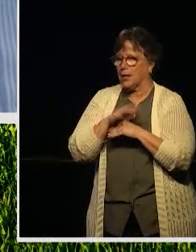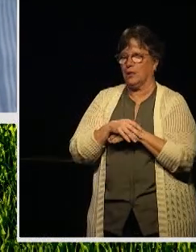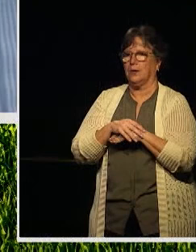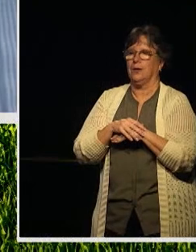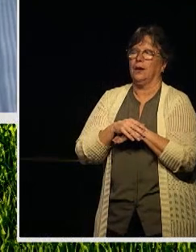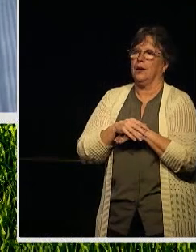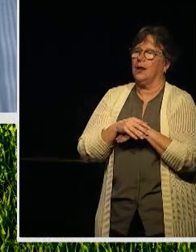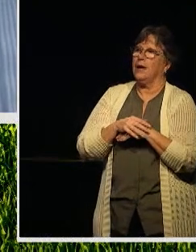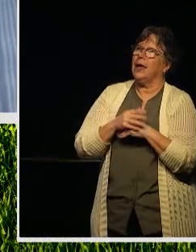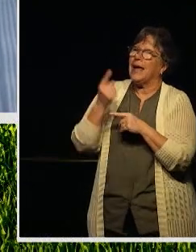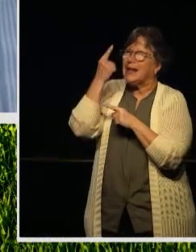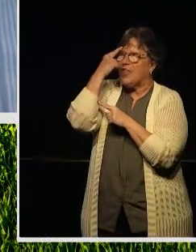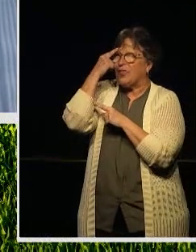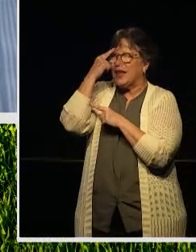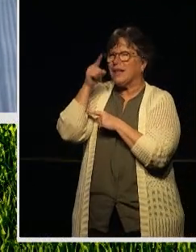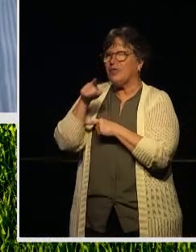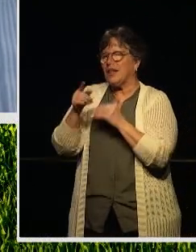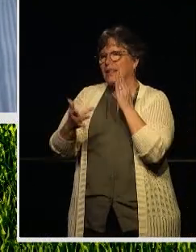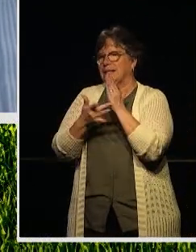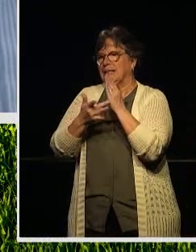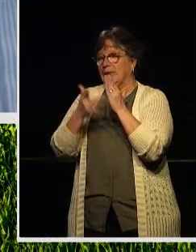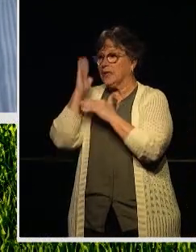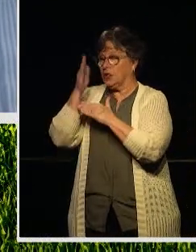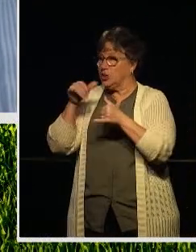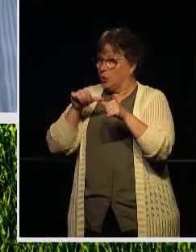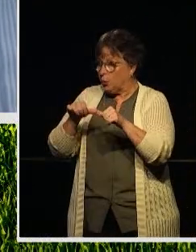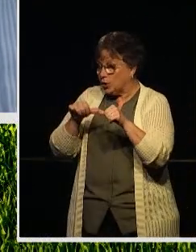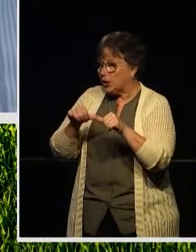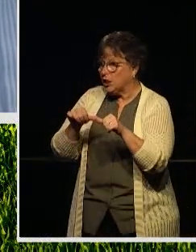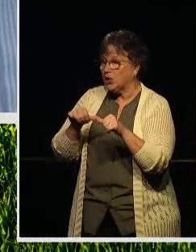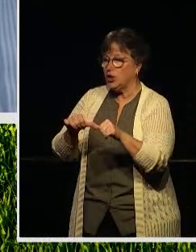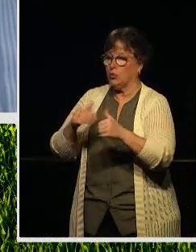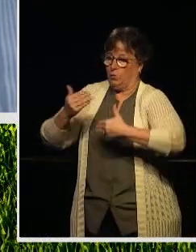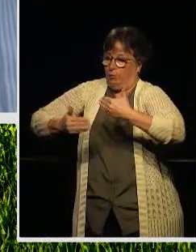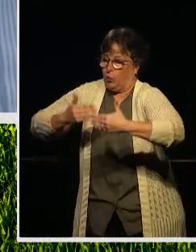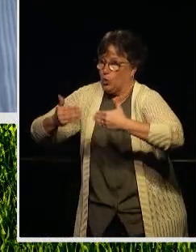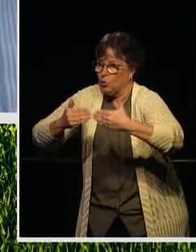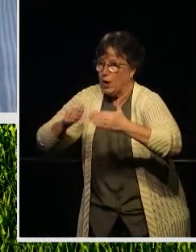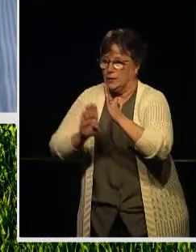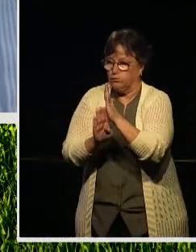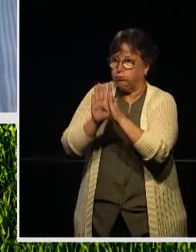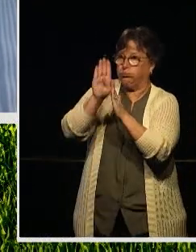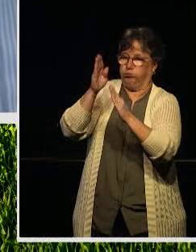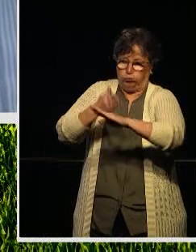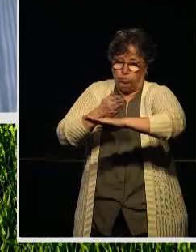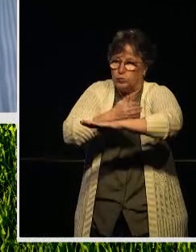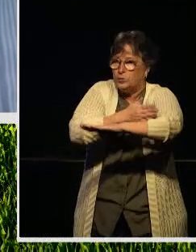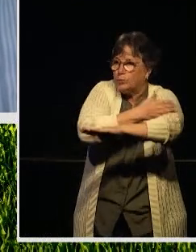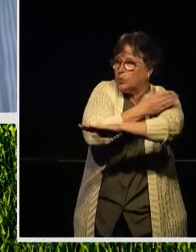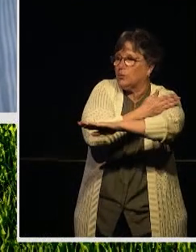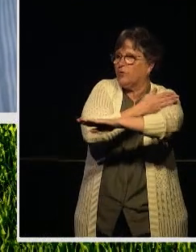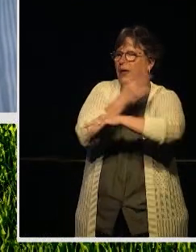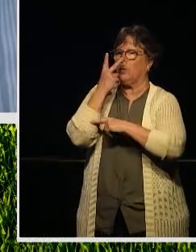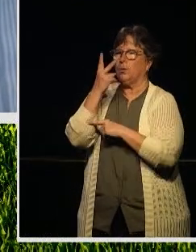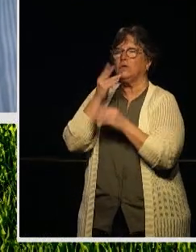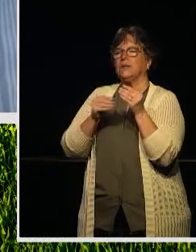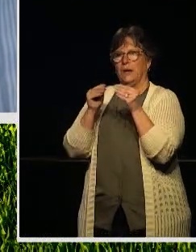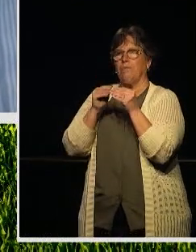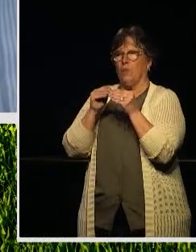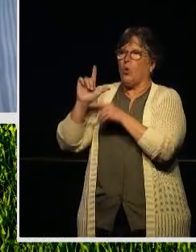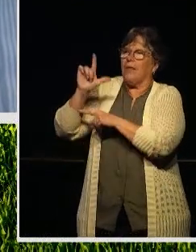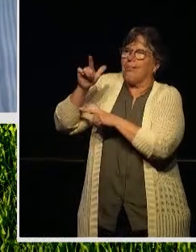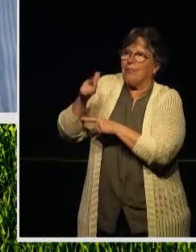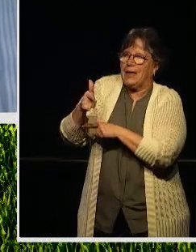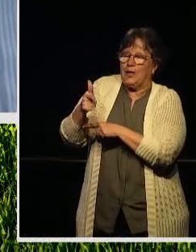And I think that this technology is going to continue to progress and evolve, and we're going to see much more of it over time. There will be